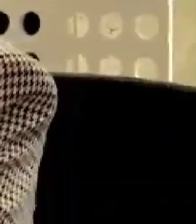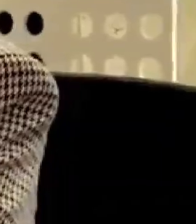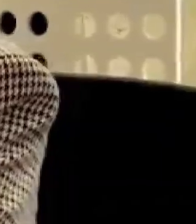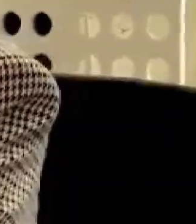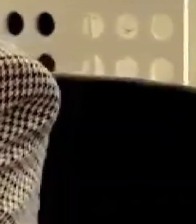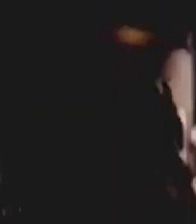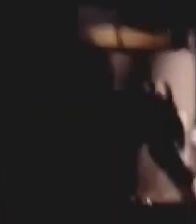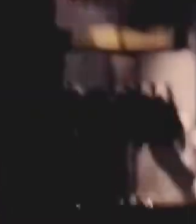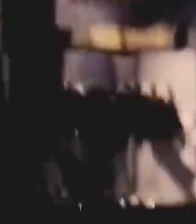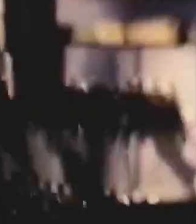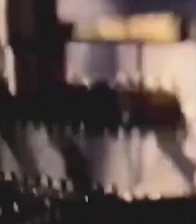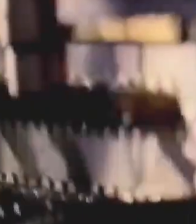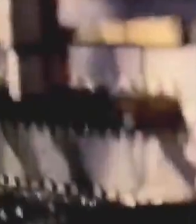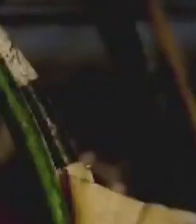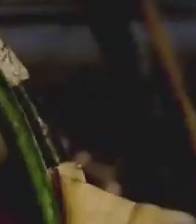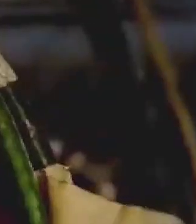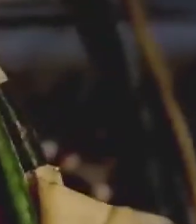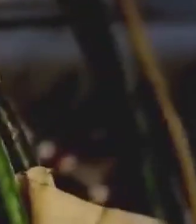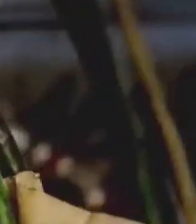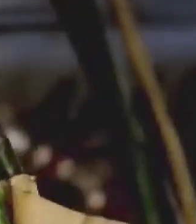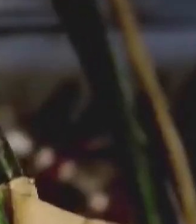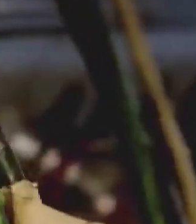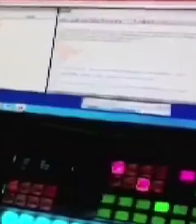SABC News, hello.